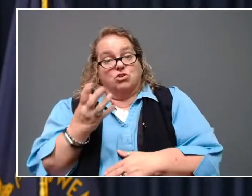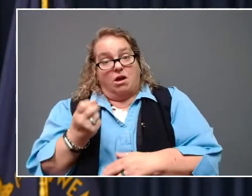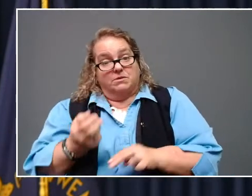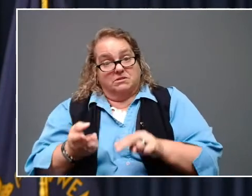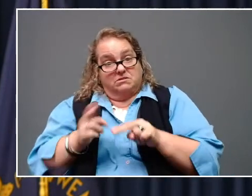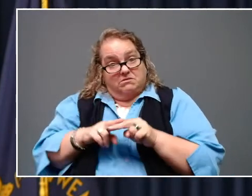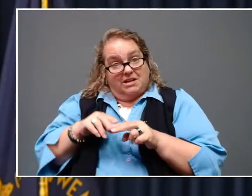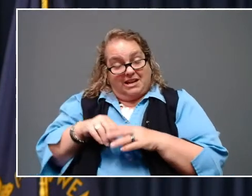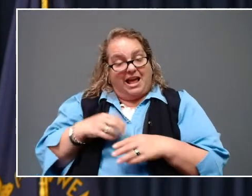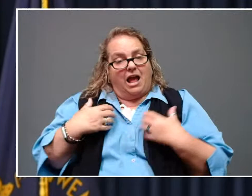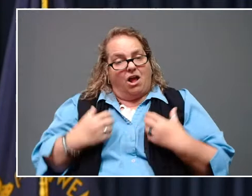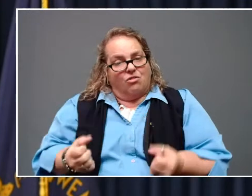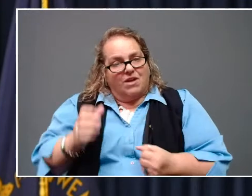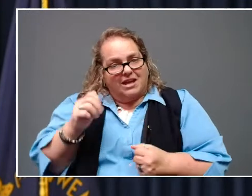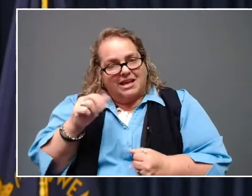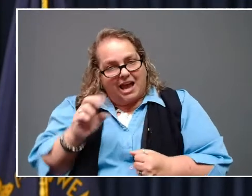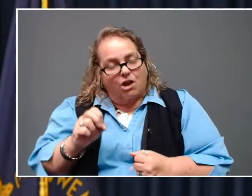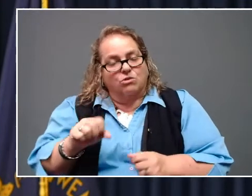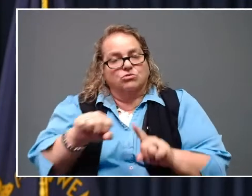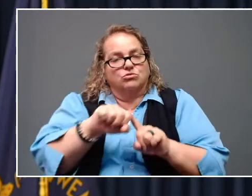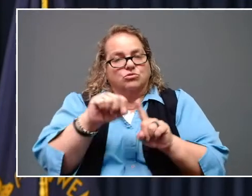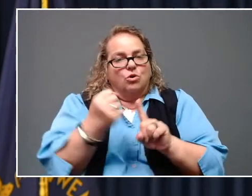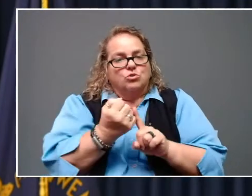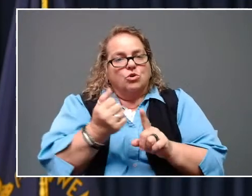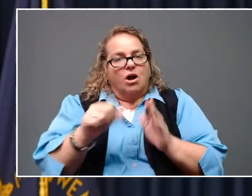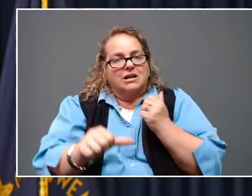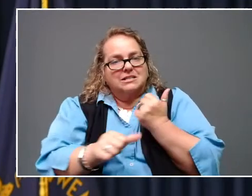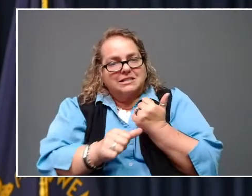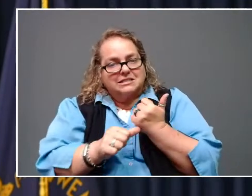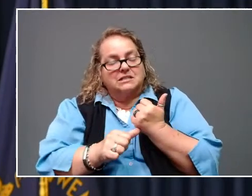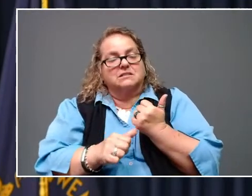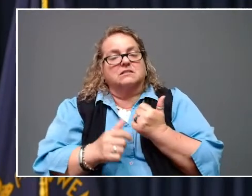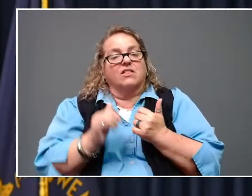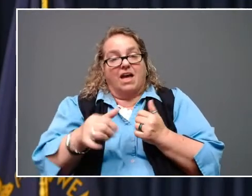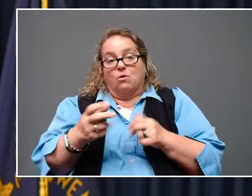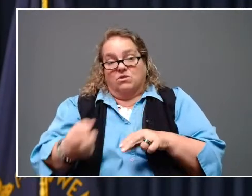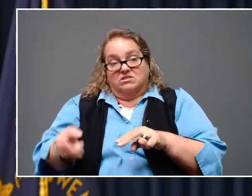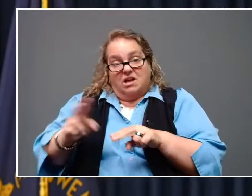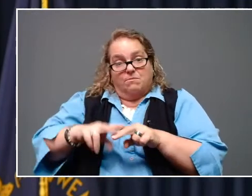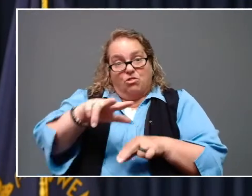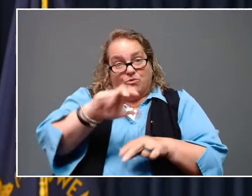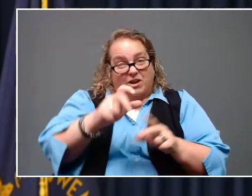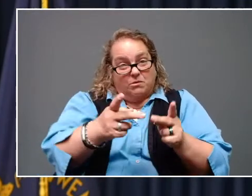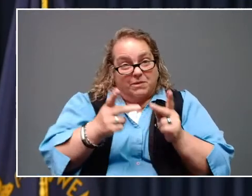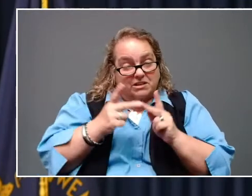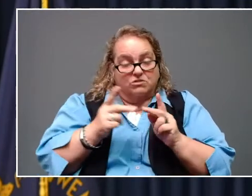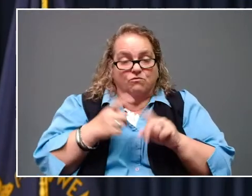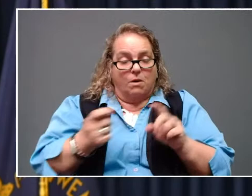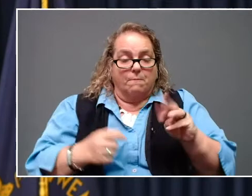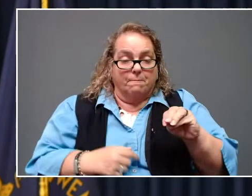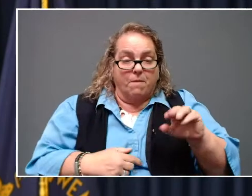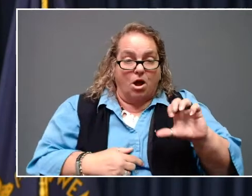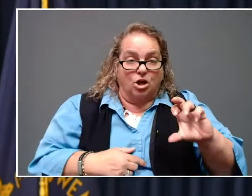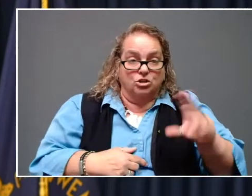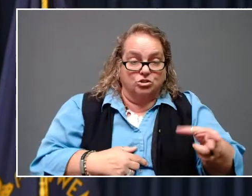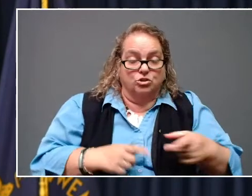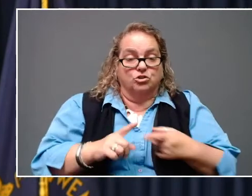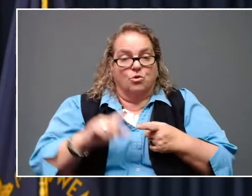social assistance subsector, which was up 300 positions from March to April. Since last April, the sector has